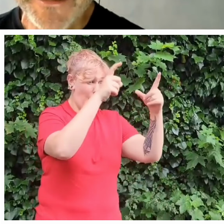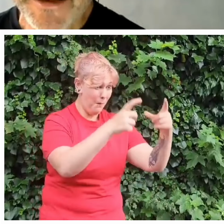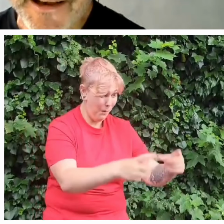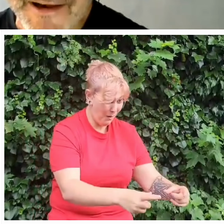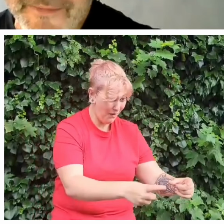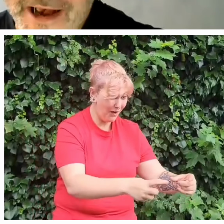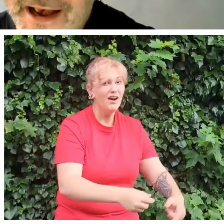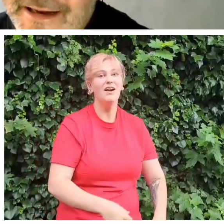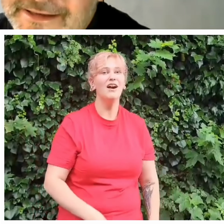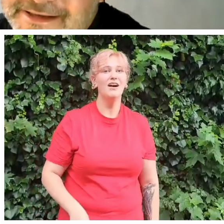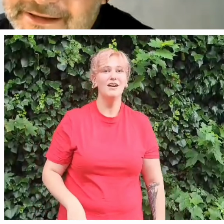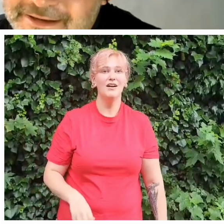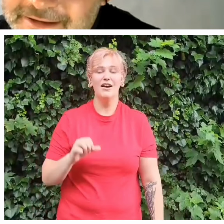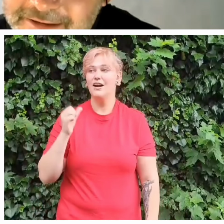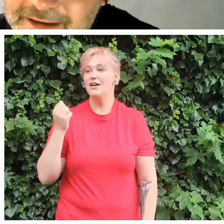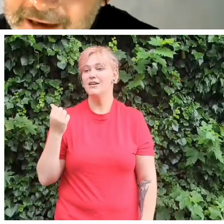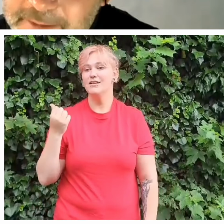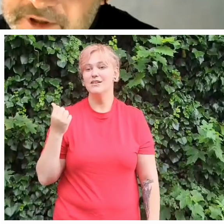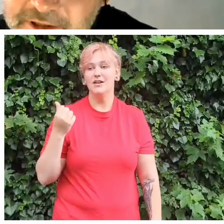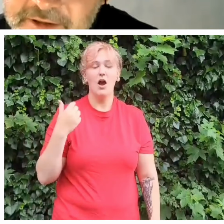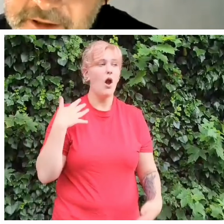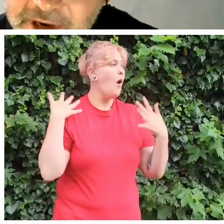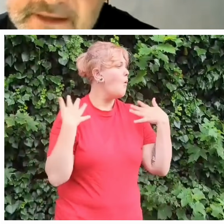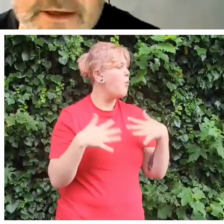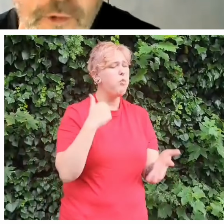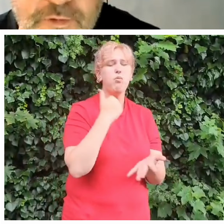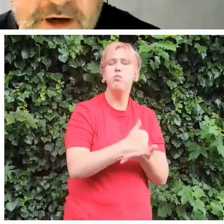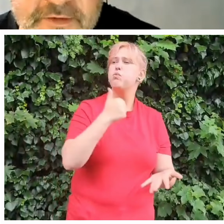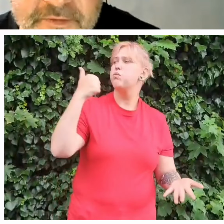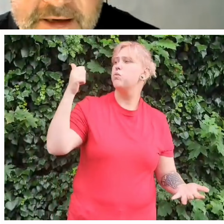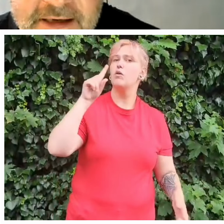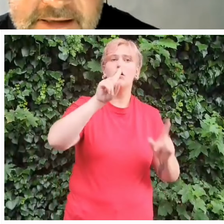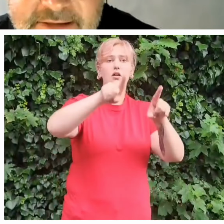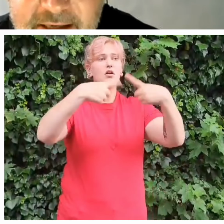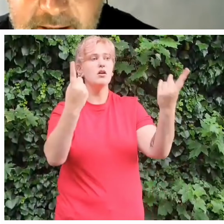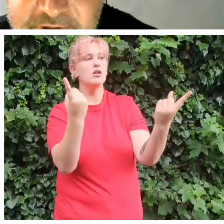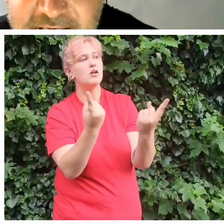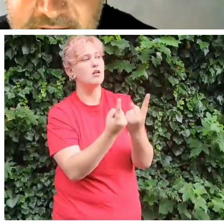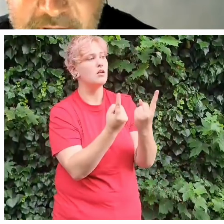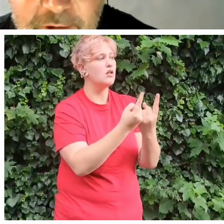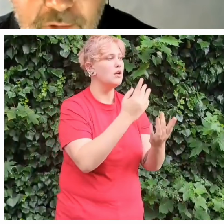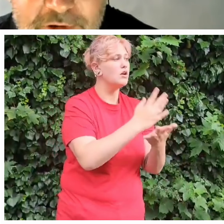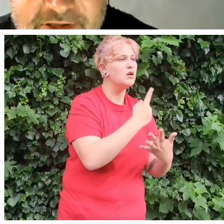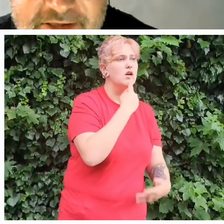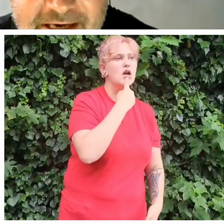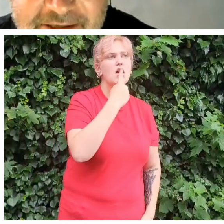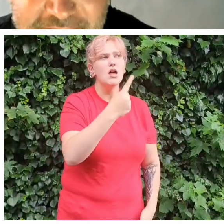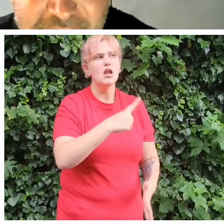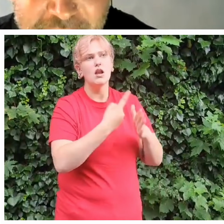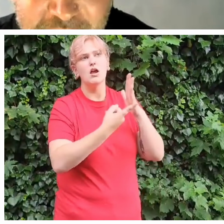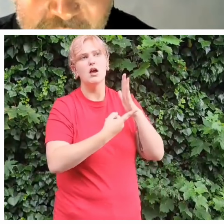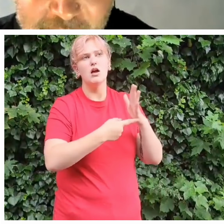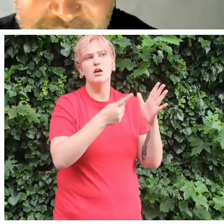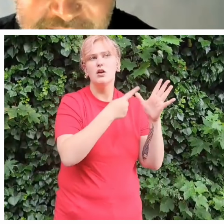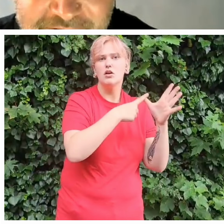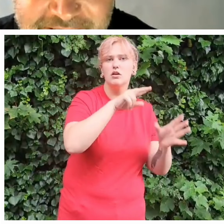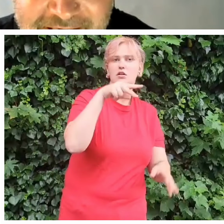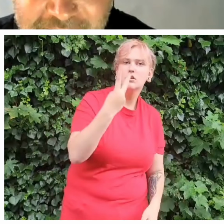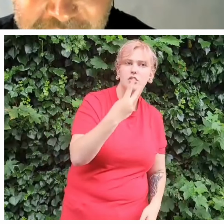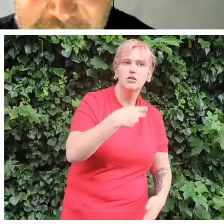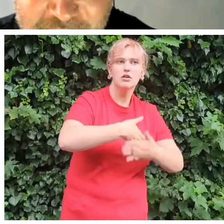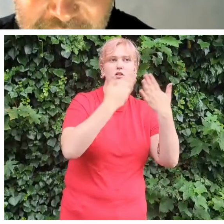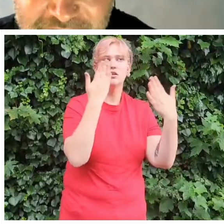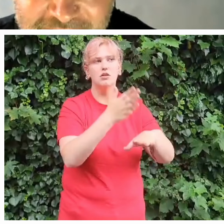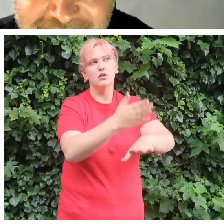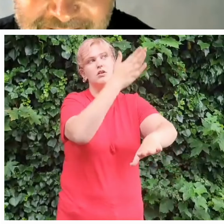physically. And absolutely amazing. Oh, the other thing is, tell us about August the 2nd, if you can remember. So the